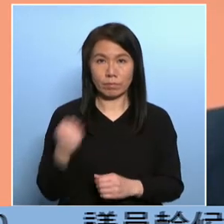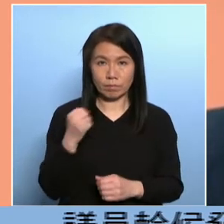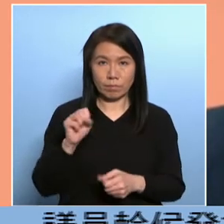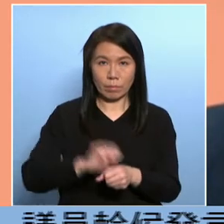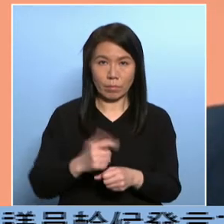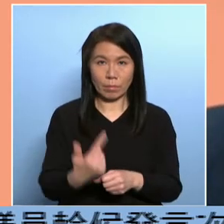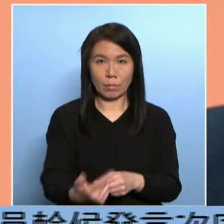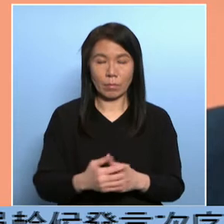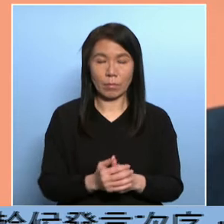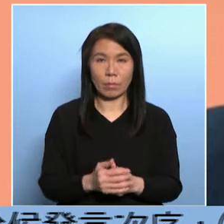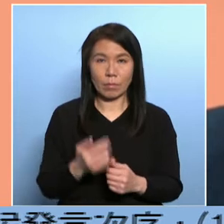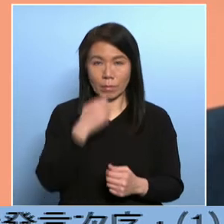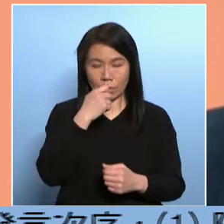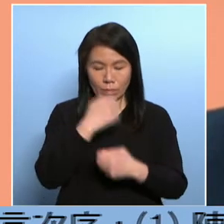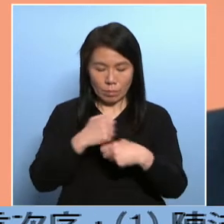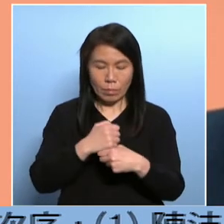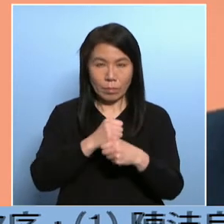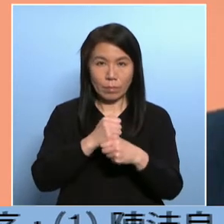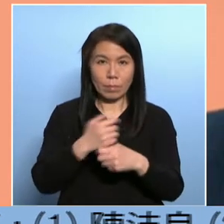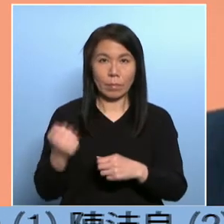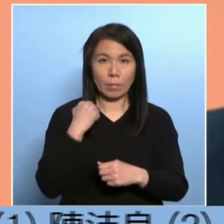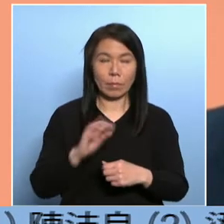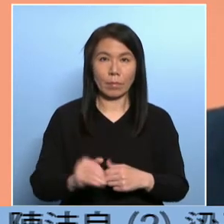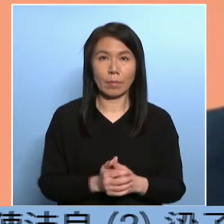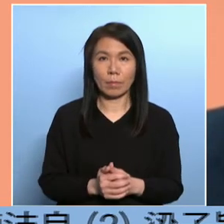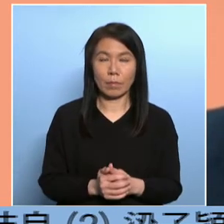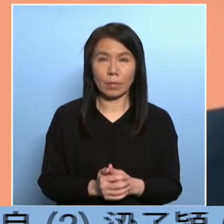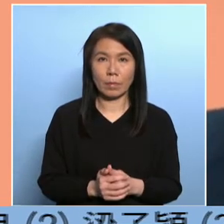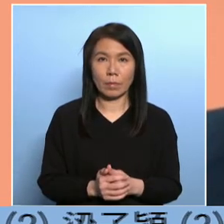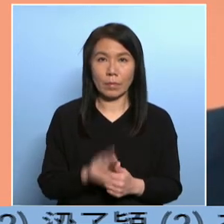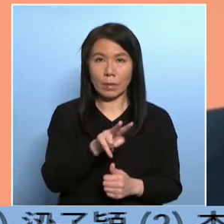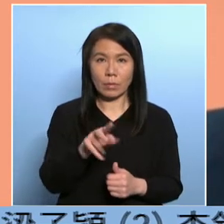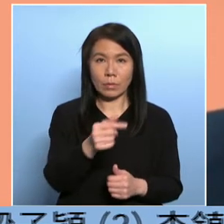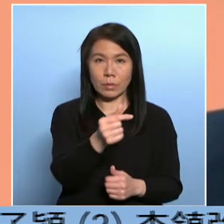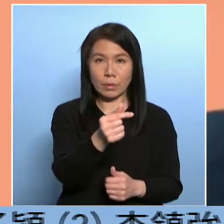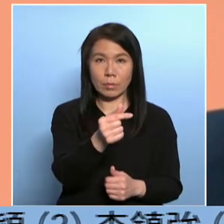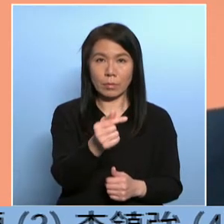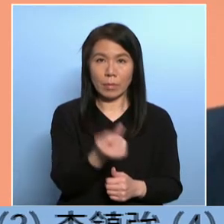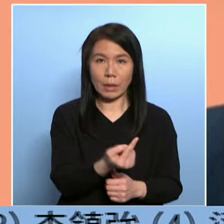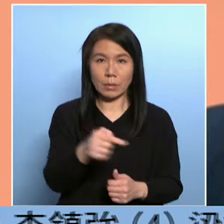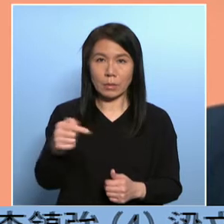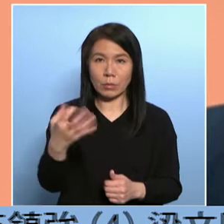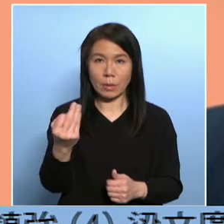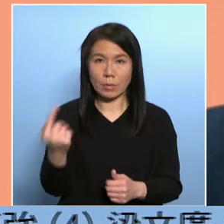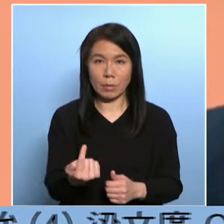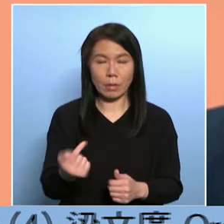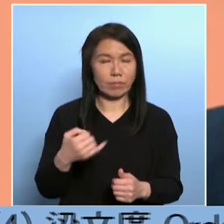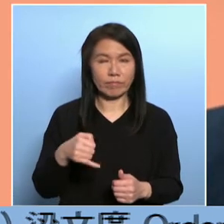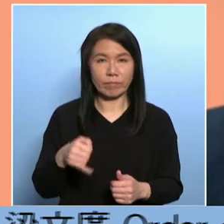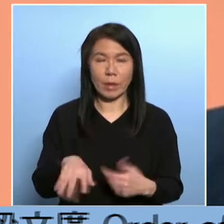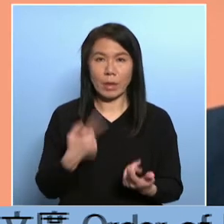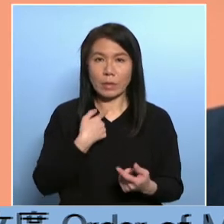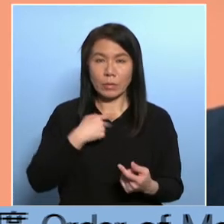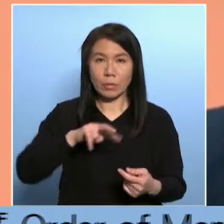So supporting facilities are important, as well as boosting testing capacities. 150